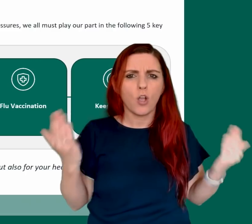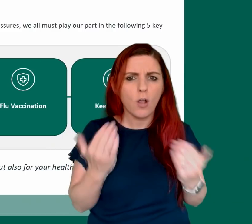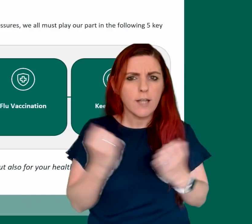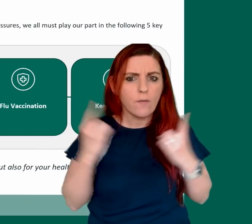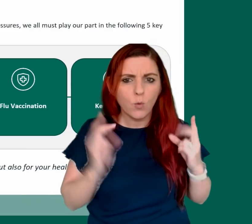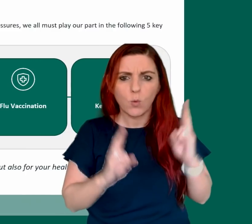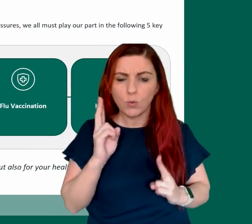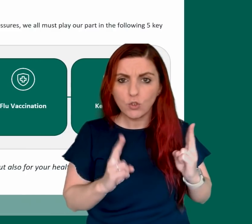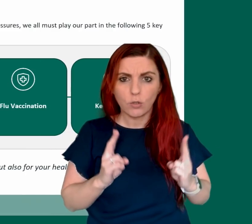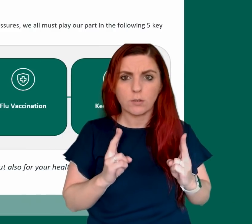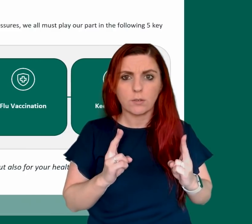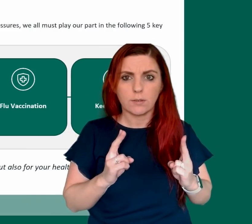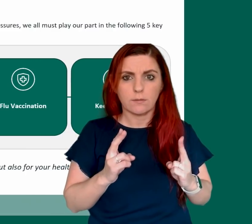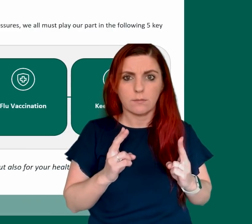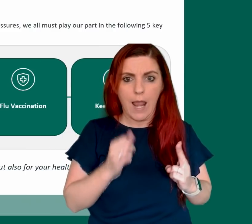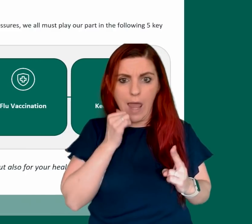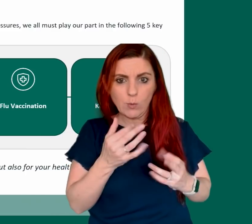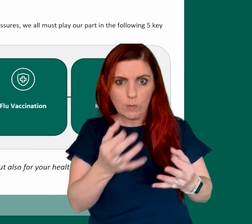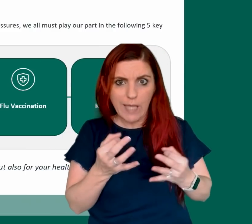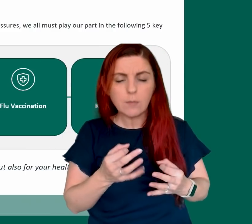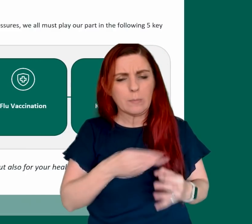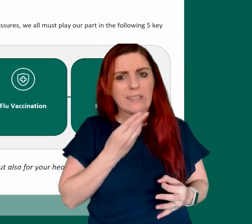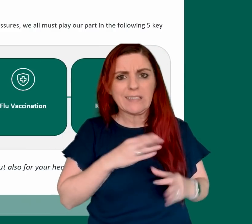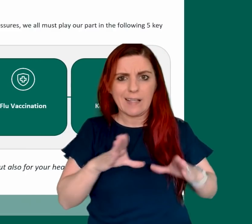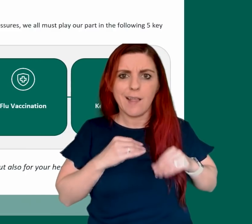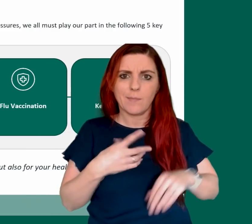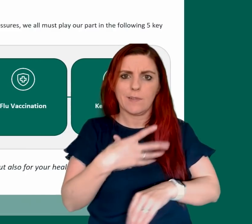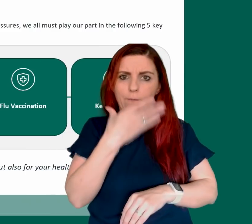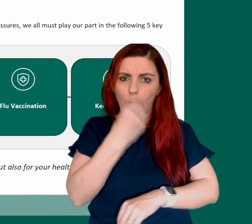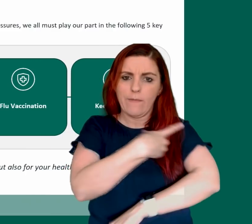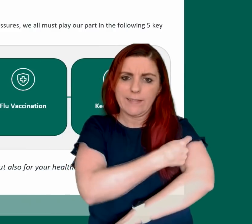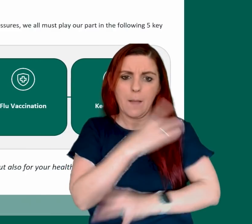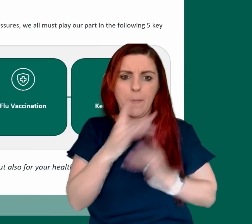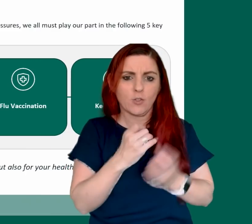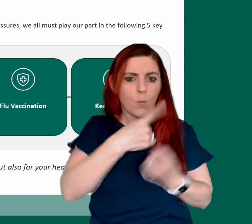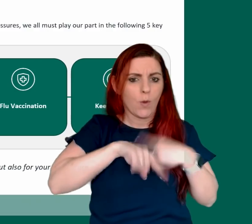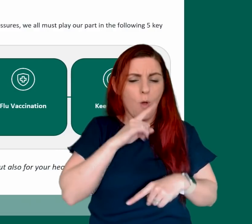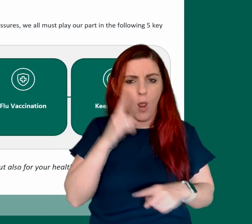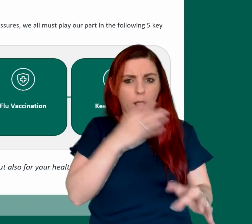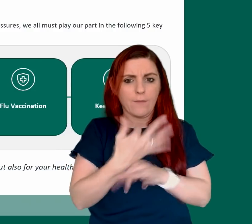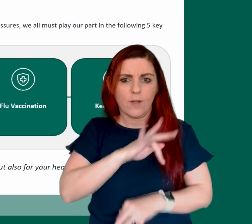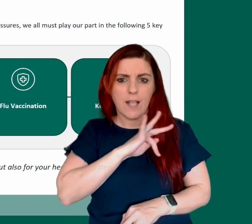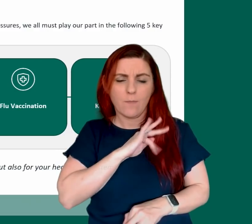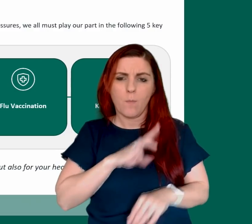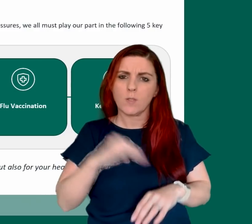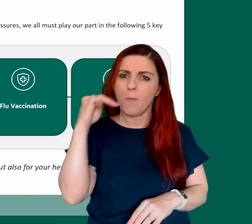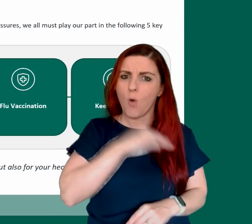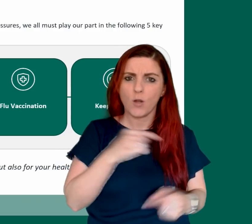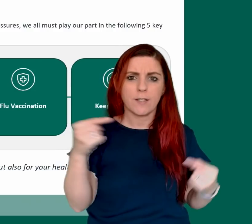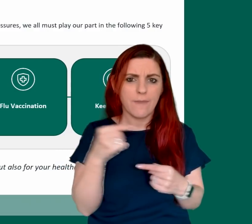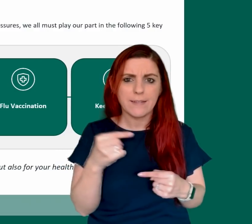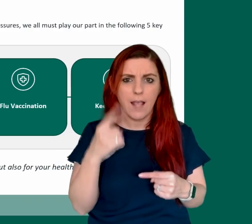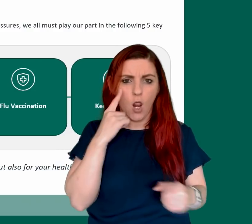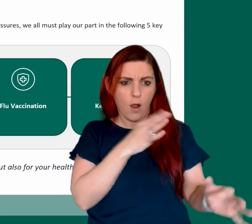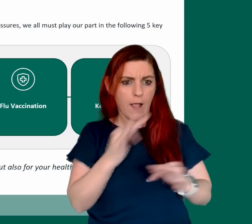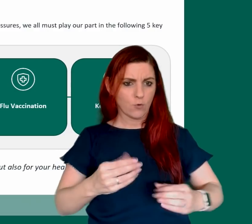flu vaccination to please get it. And again, to ensure that we all do whatever we can to keep ourselves well. That's the most important defence in terms of minding our